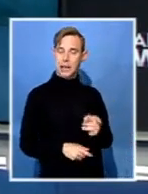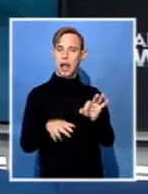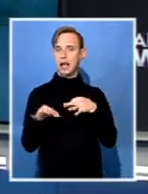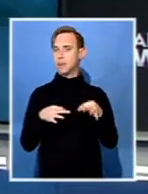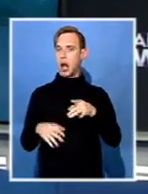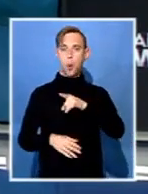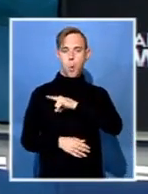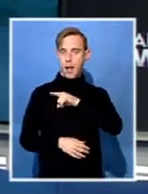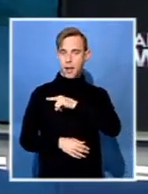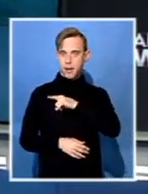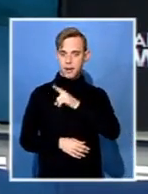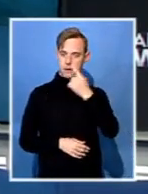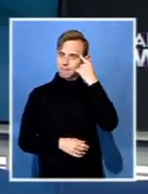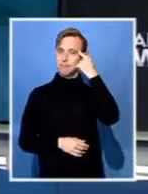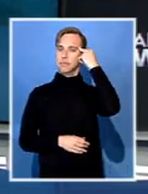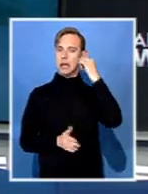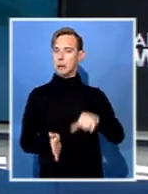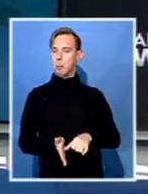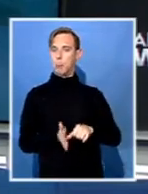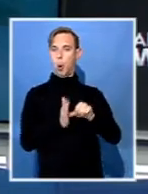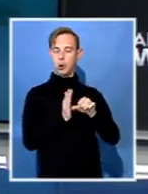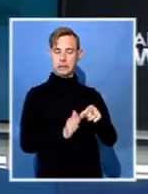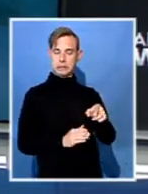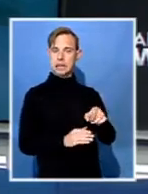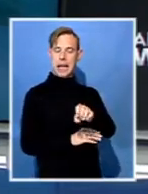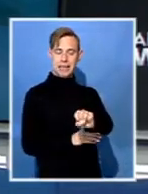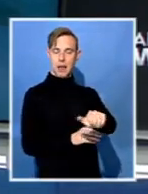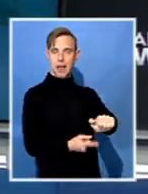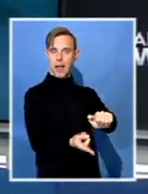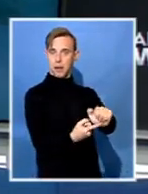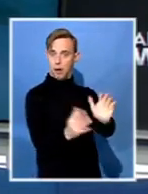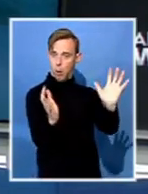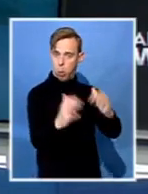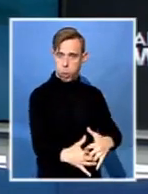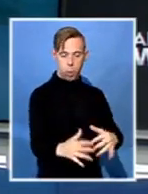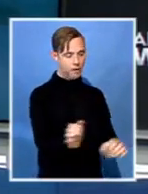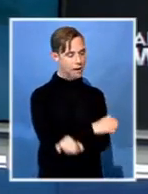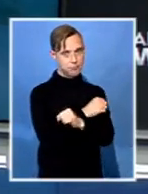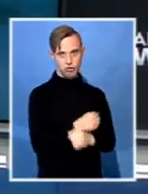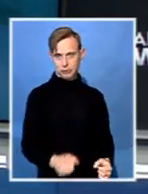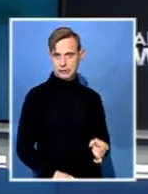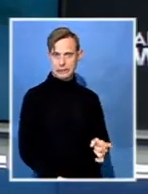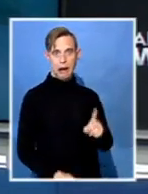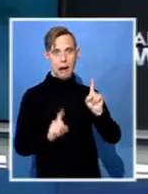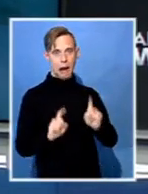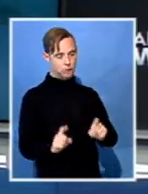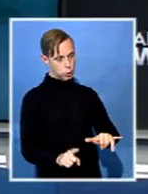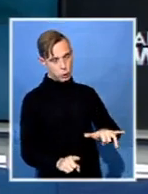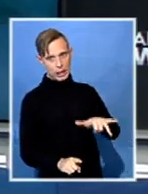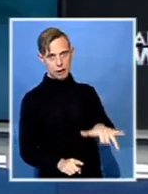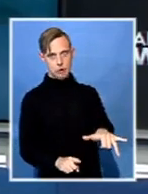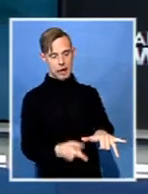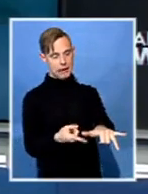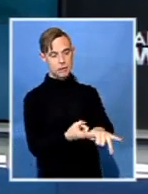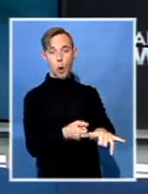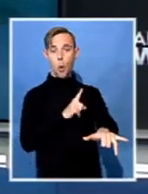view that it is a strategic asset. He says it's in the national interest to have influence over our connectivity to all